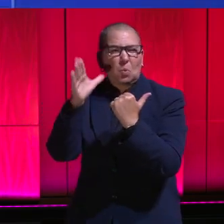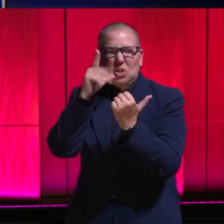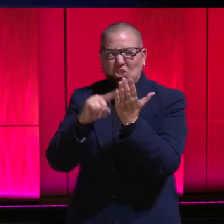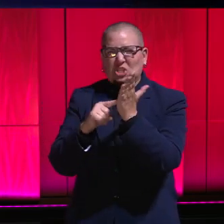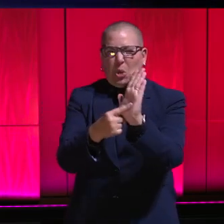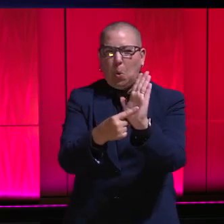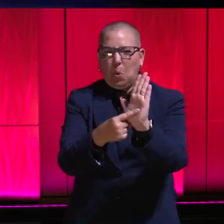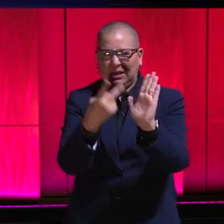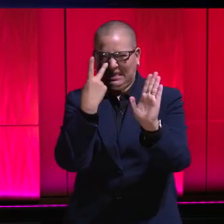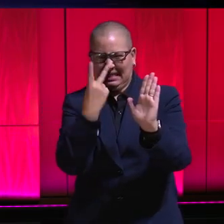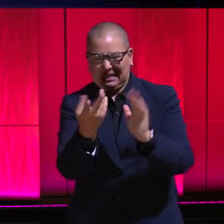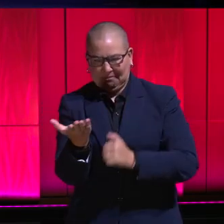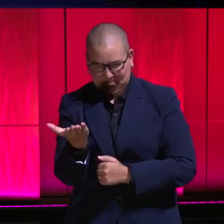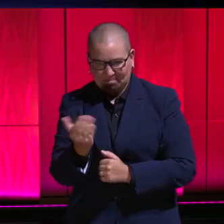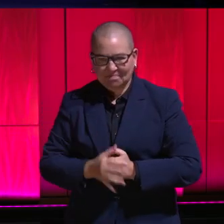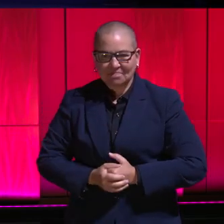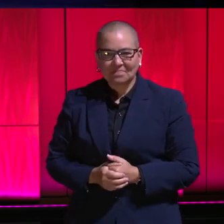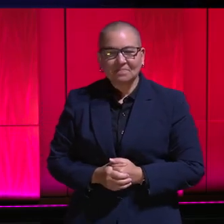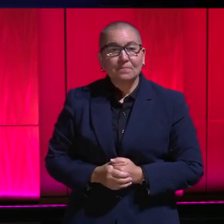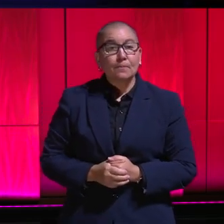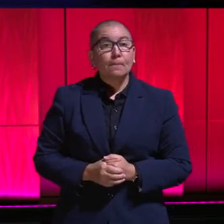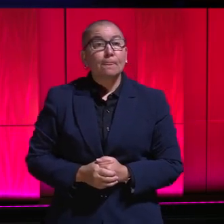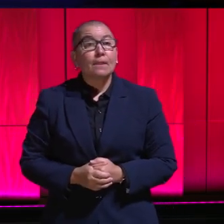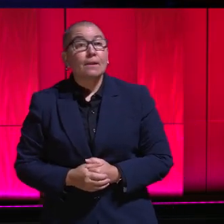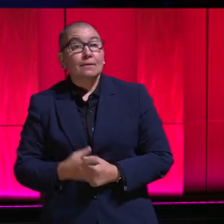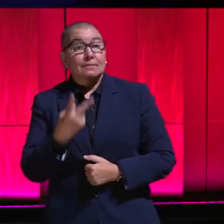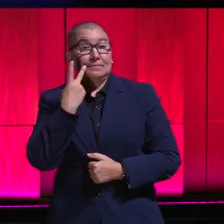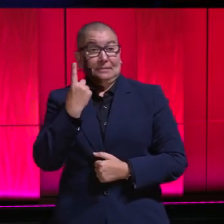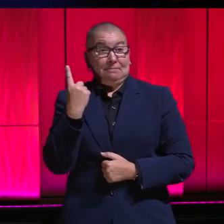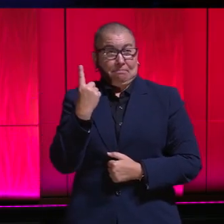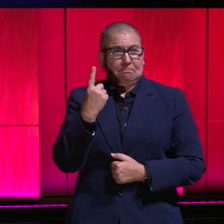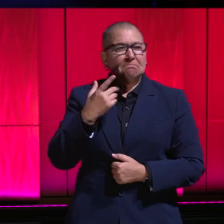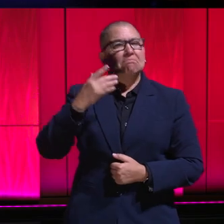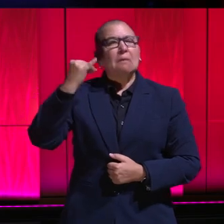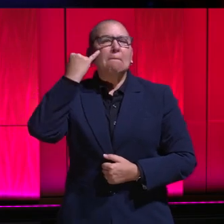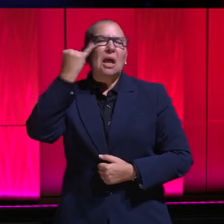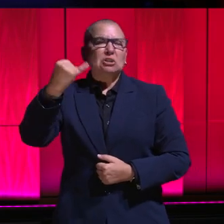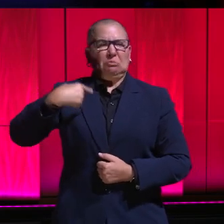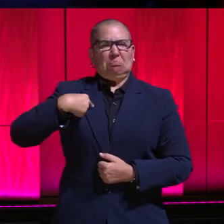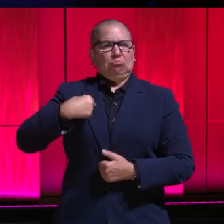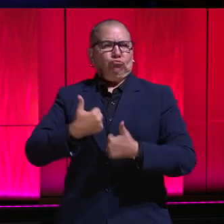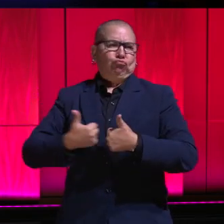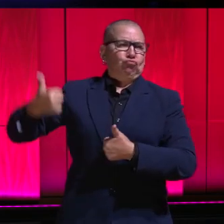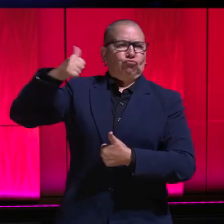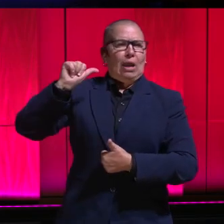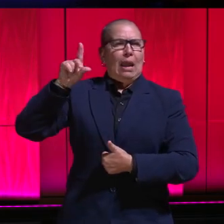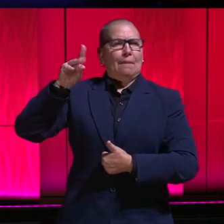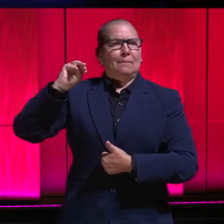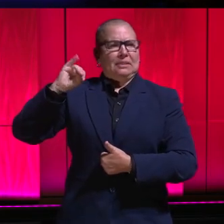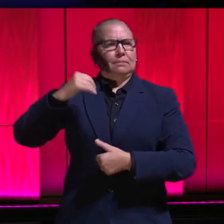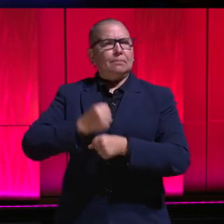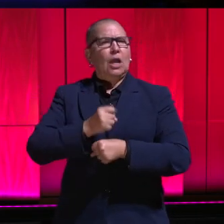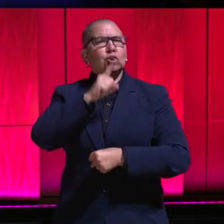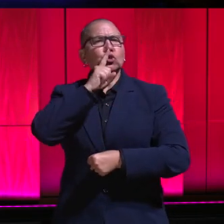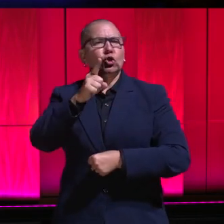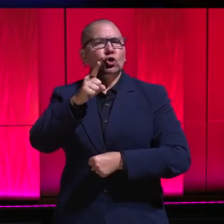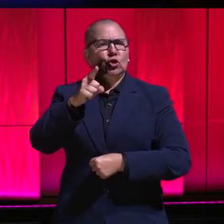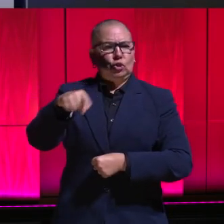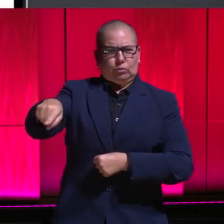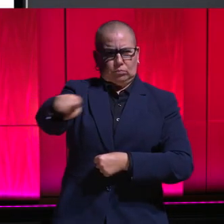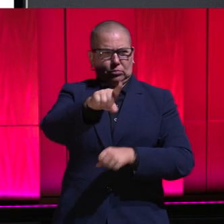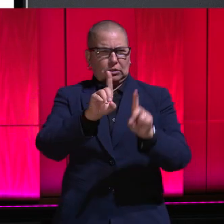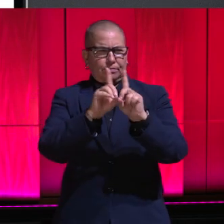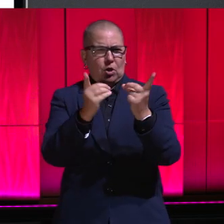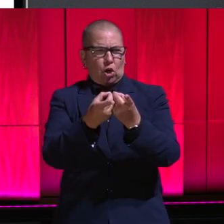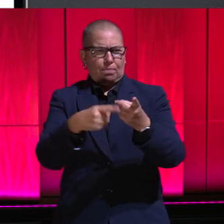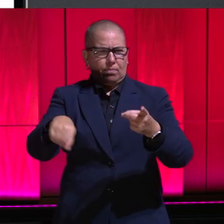And let's imagine as an admin, you need to ensure that everyone in your software development department is running the latest version of macOS. And you're a